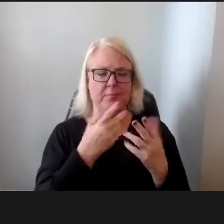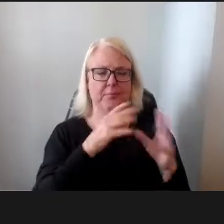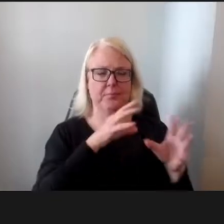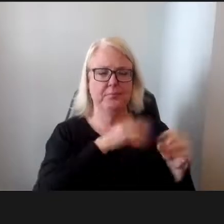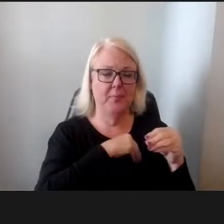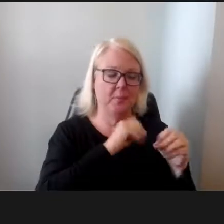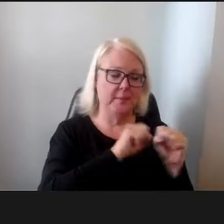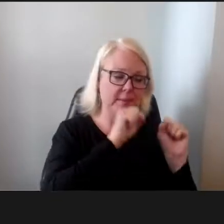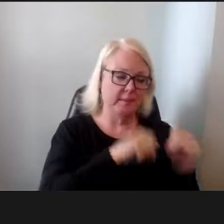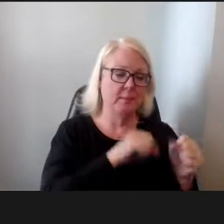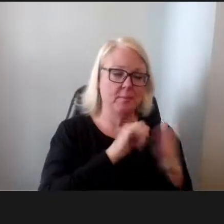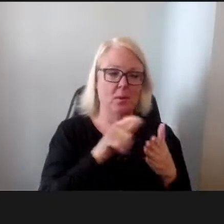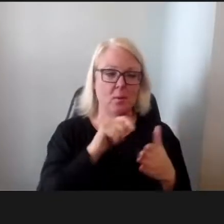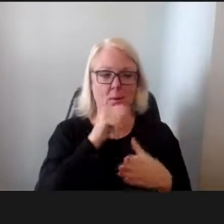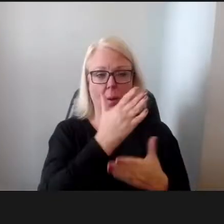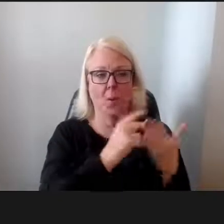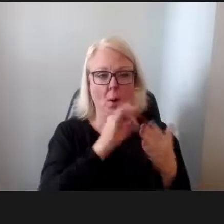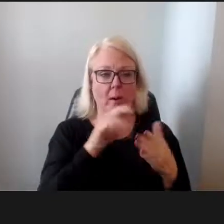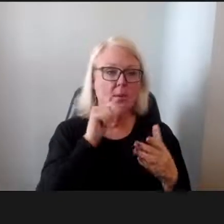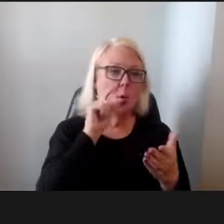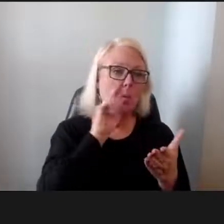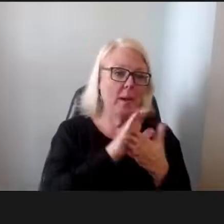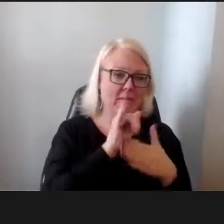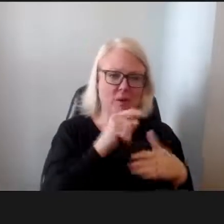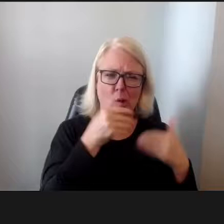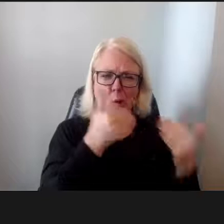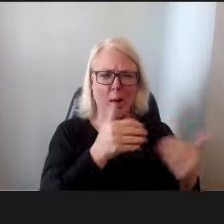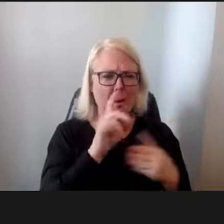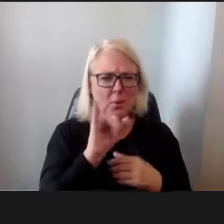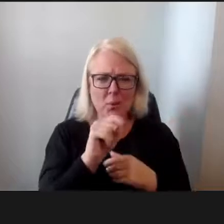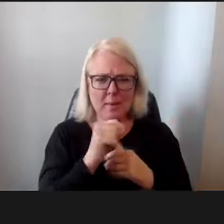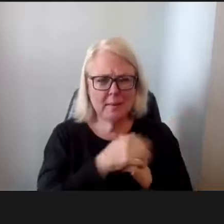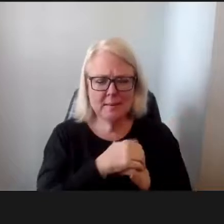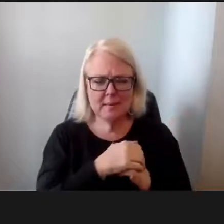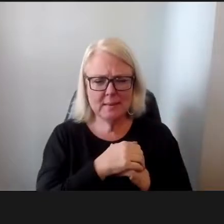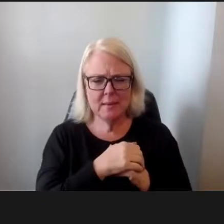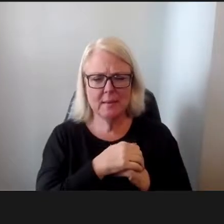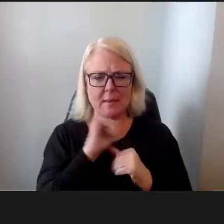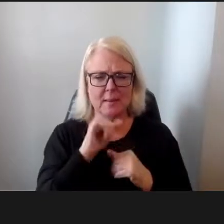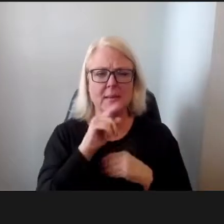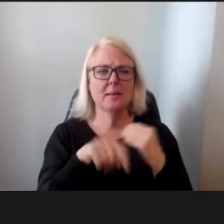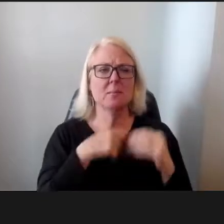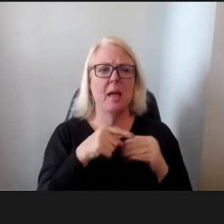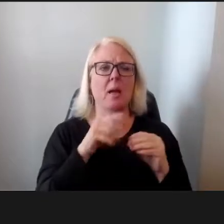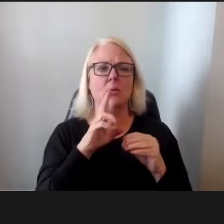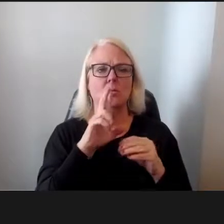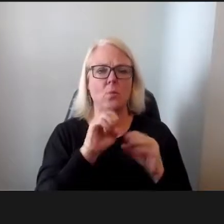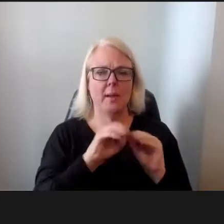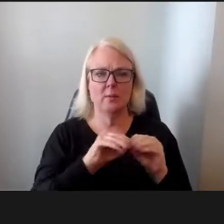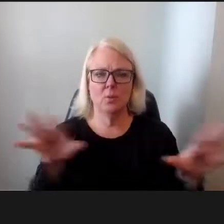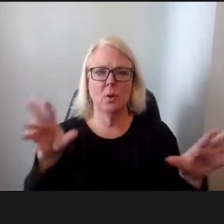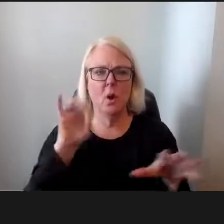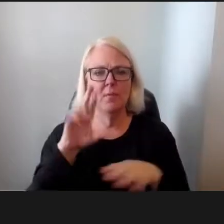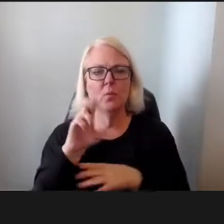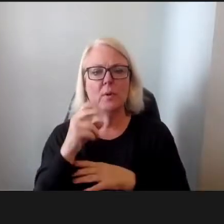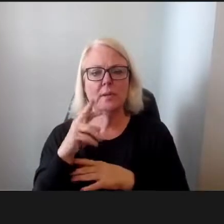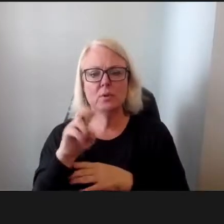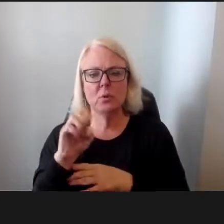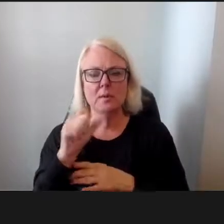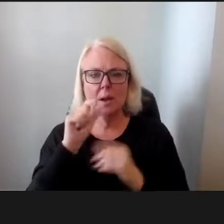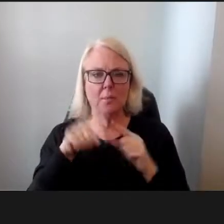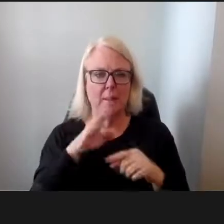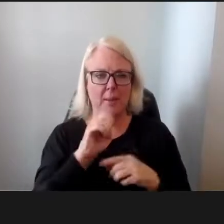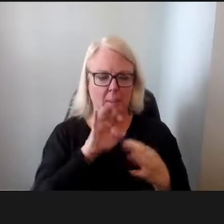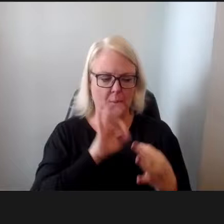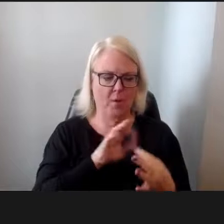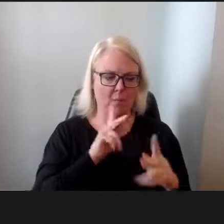you are not a part of and don't believe in, go ahead and do it. This is about redistribution of resources. It's not about being a perfect